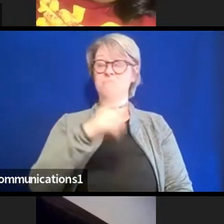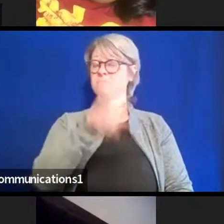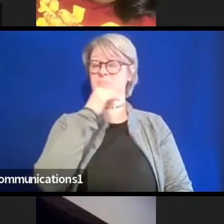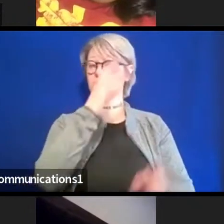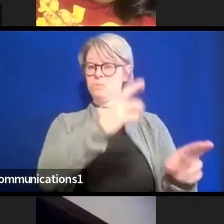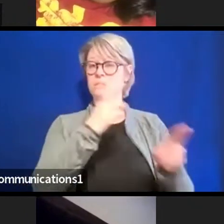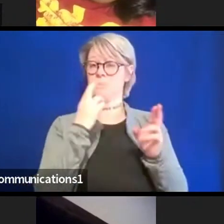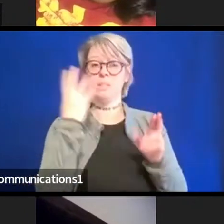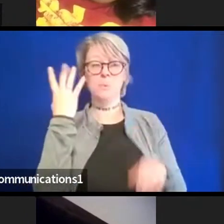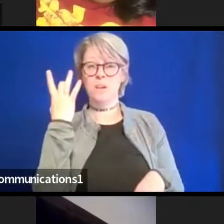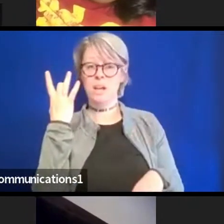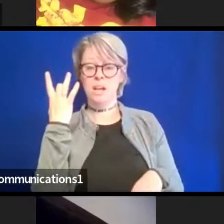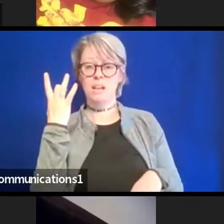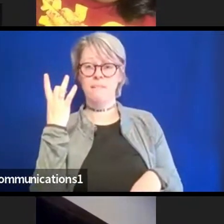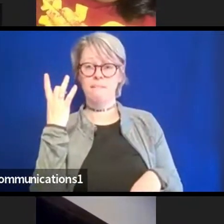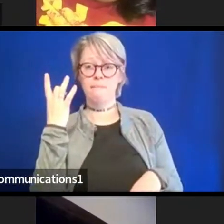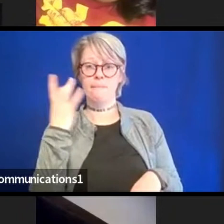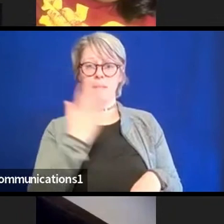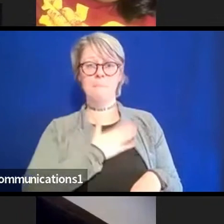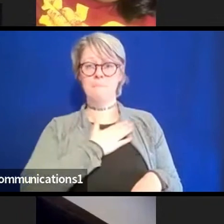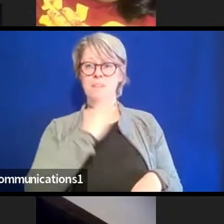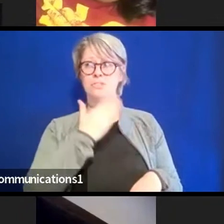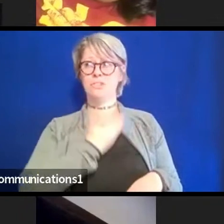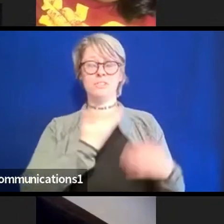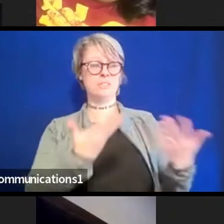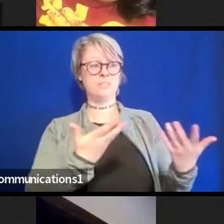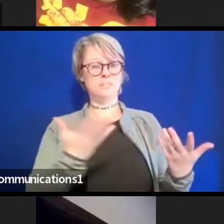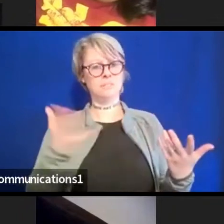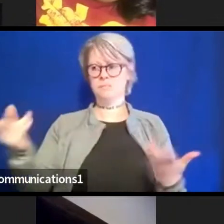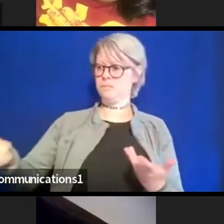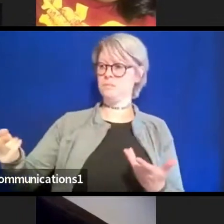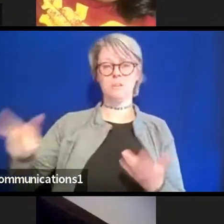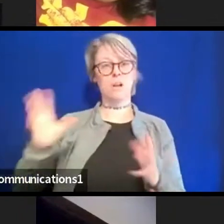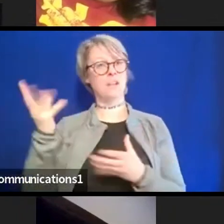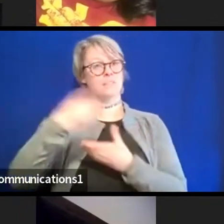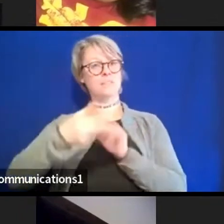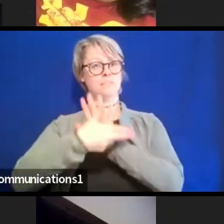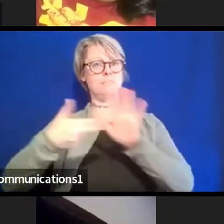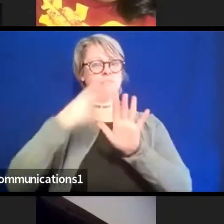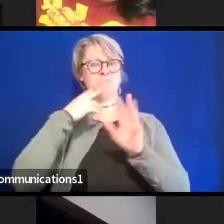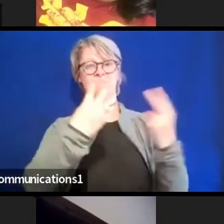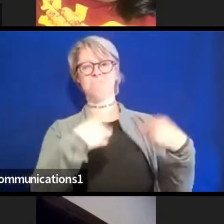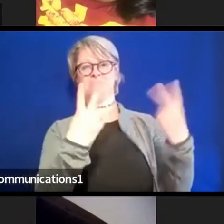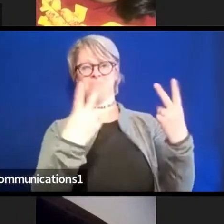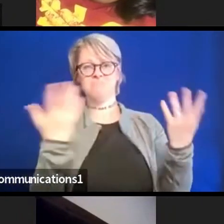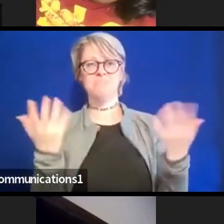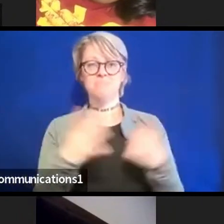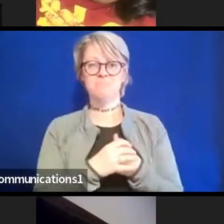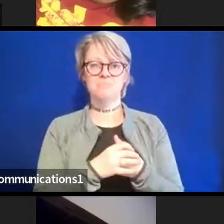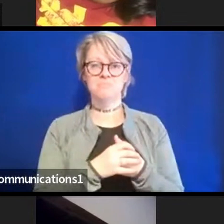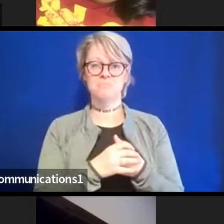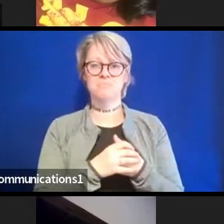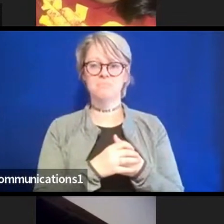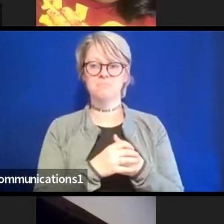because of my daughter, because of my daughter being artistic and